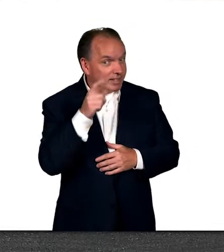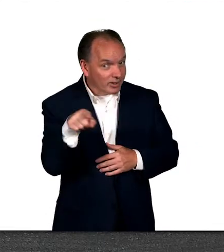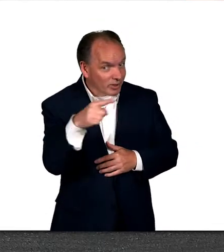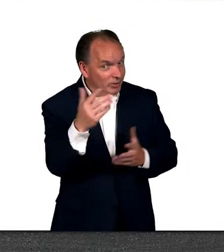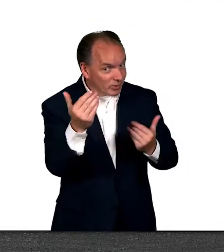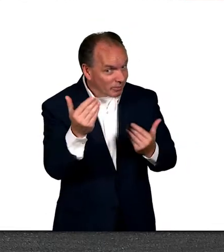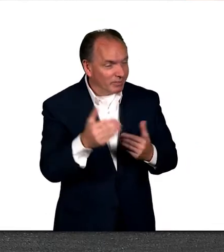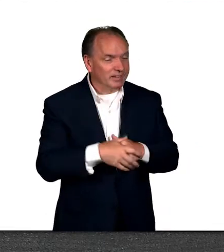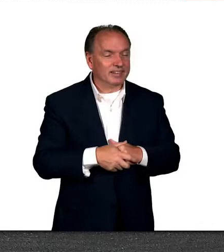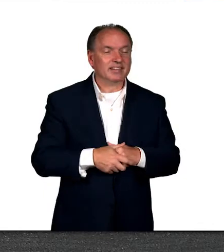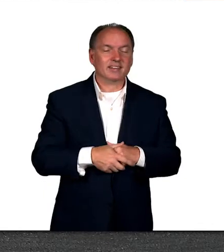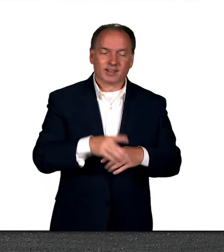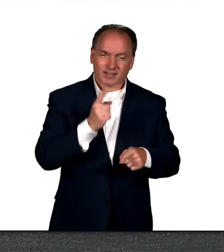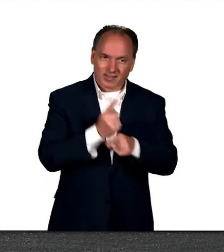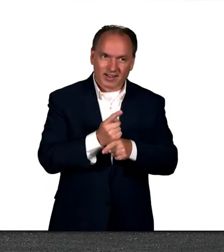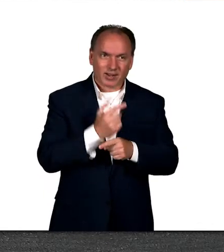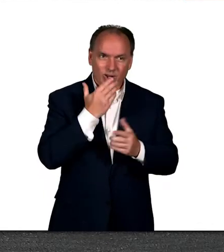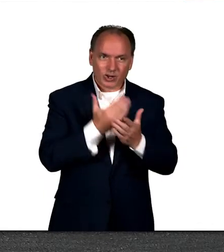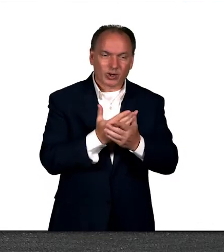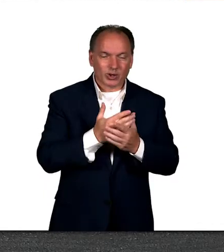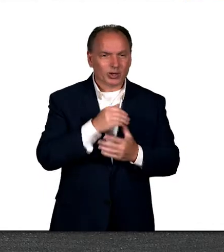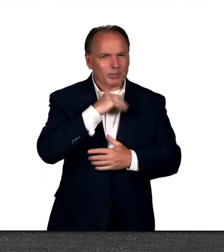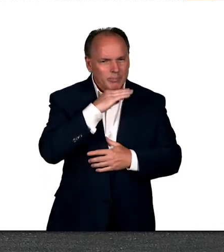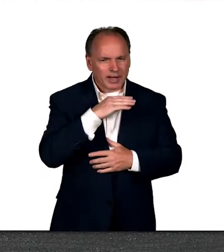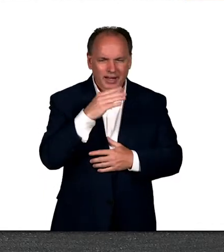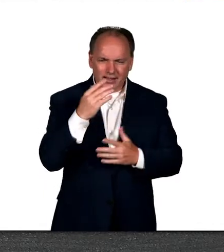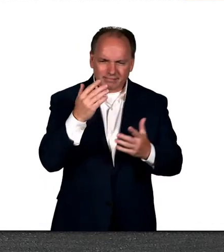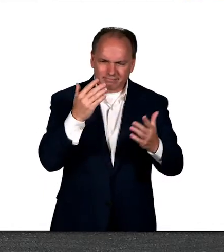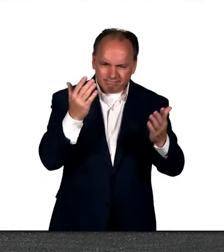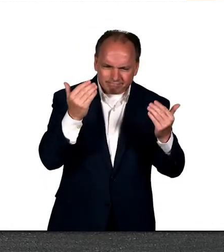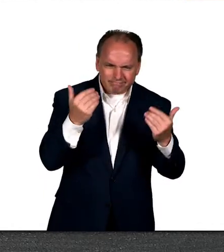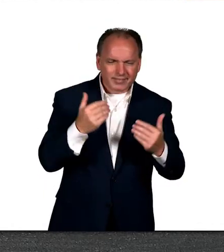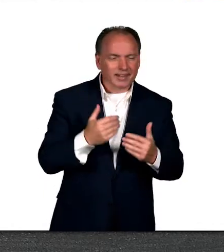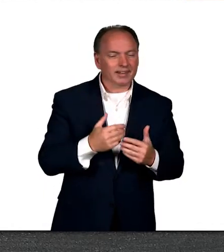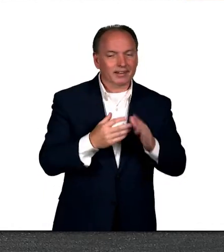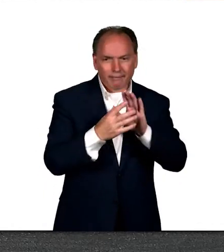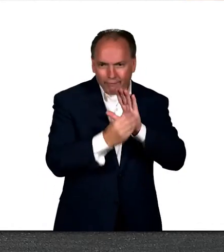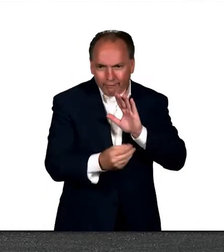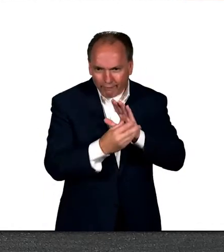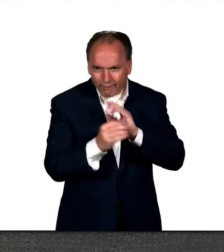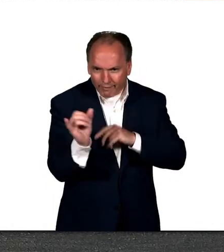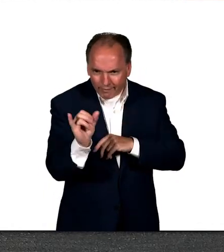ya. Okay, good pig noises. Oh, we're on the way